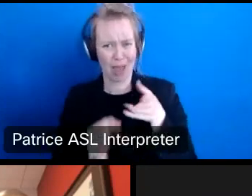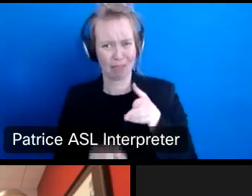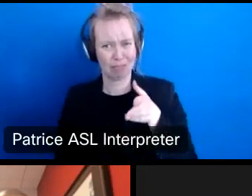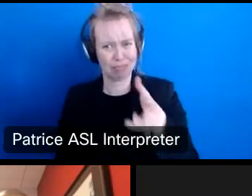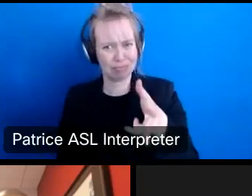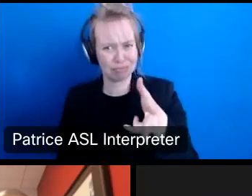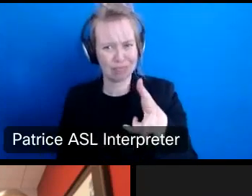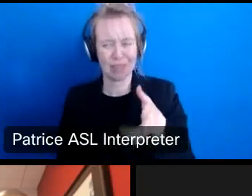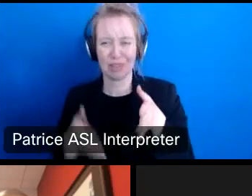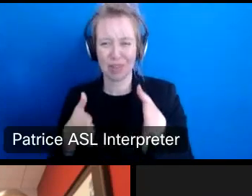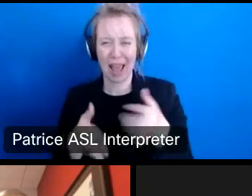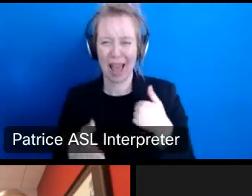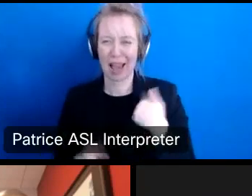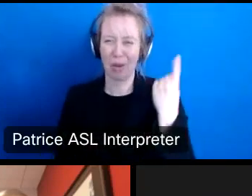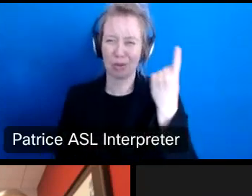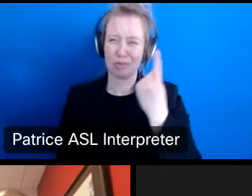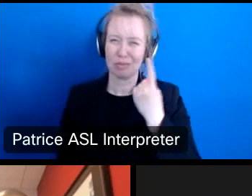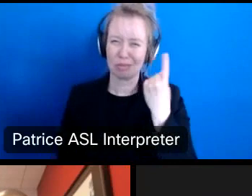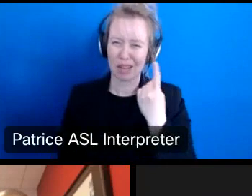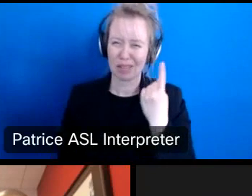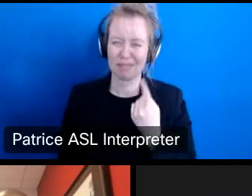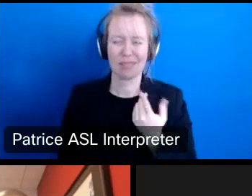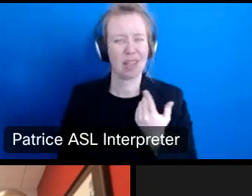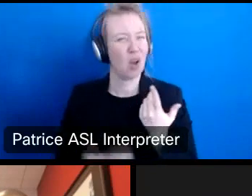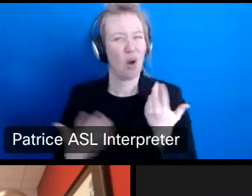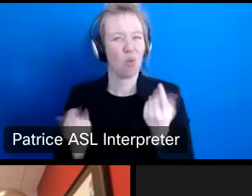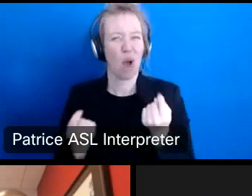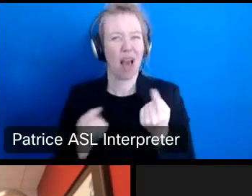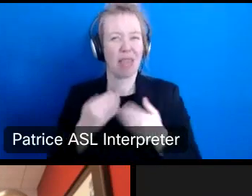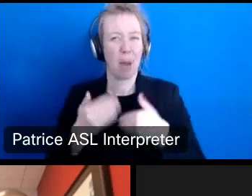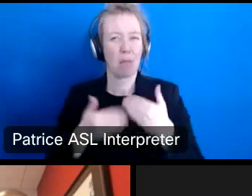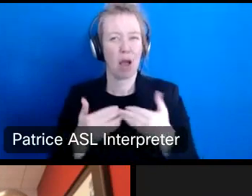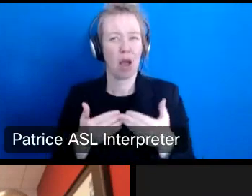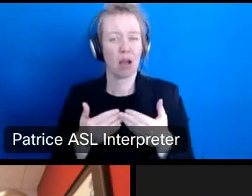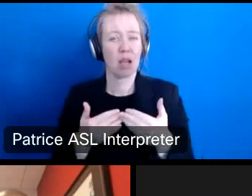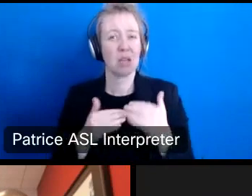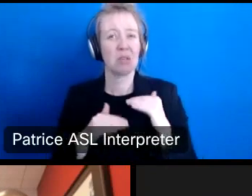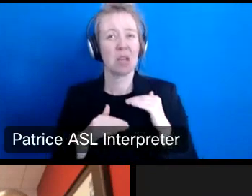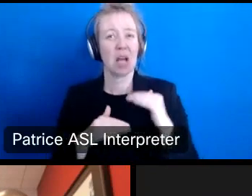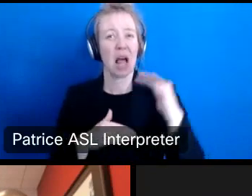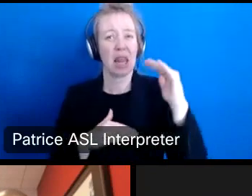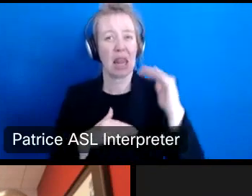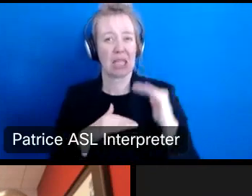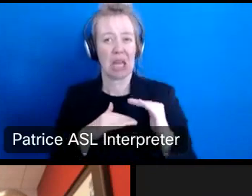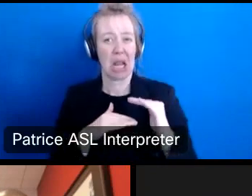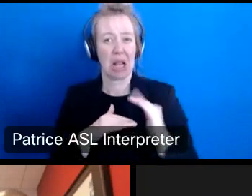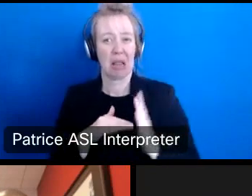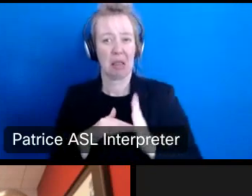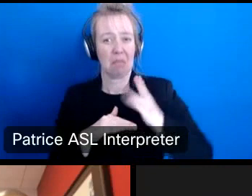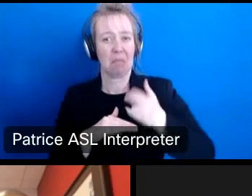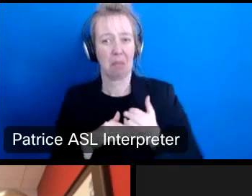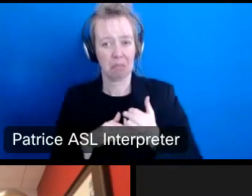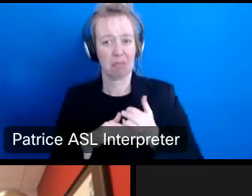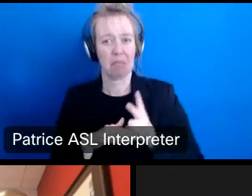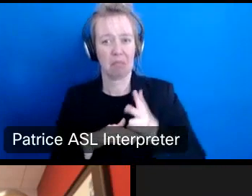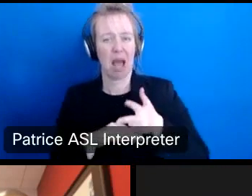I was wondering what the process would be potentially of either shaving it down, and I believe this was addressed in the